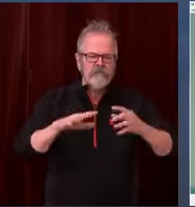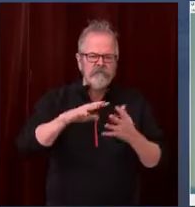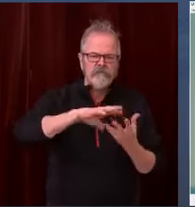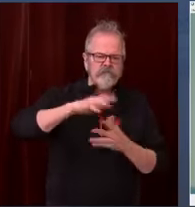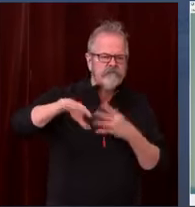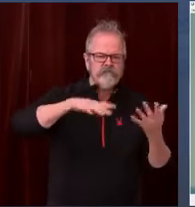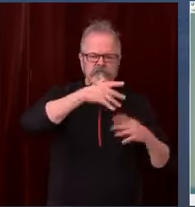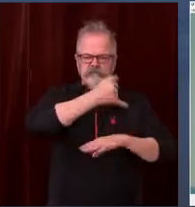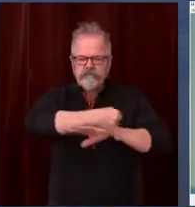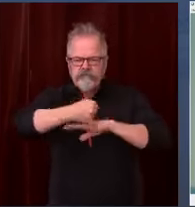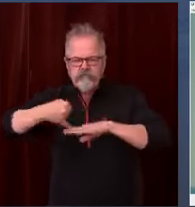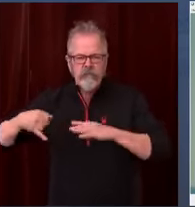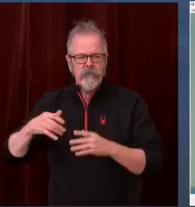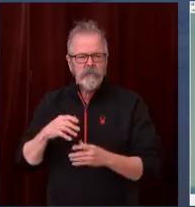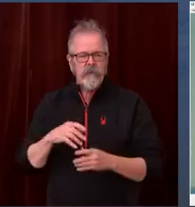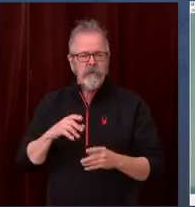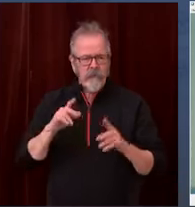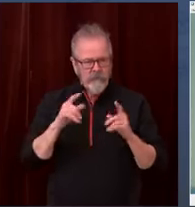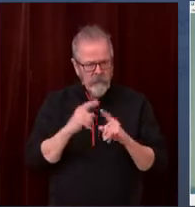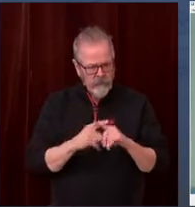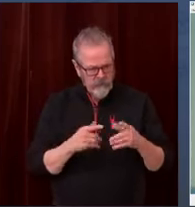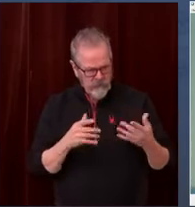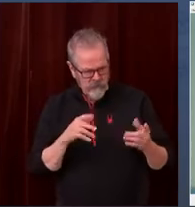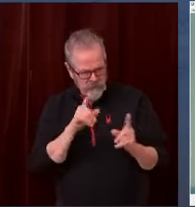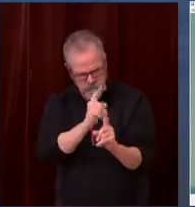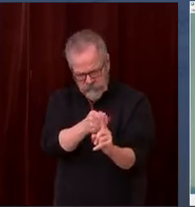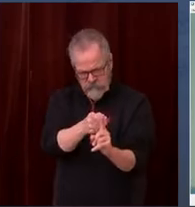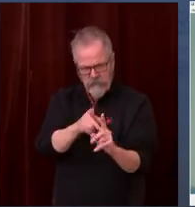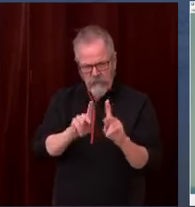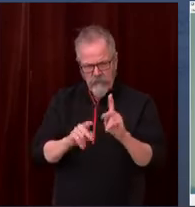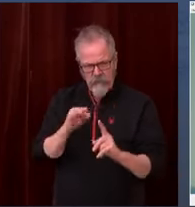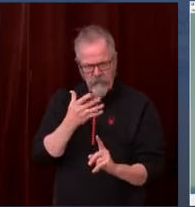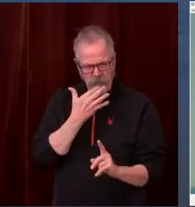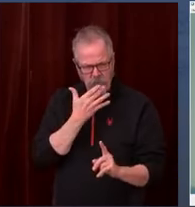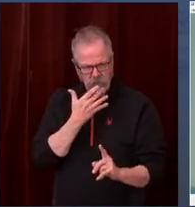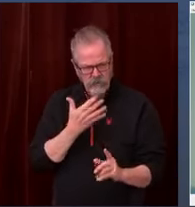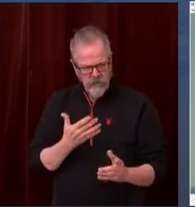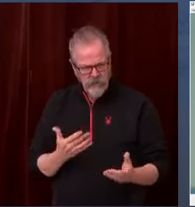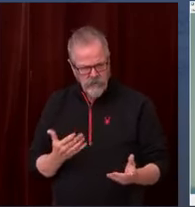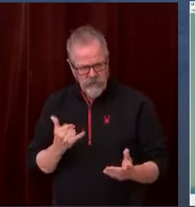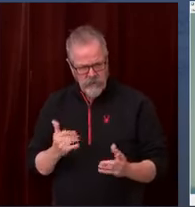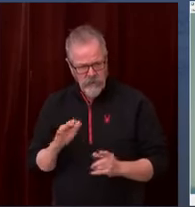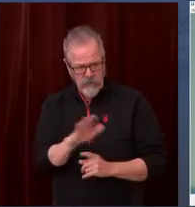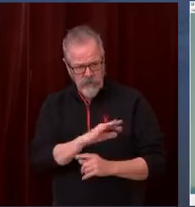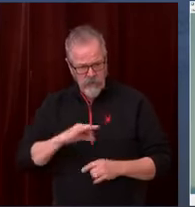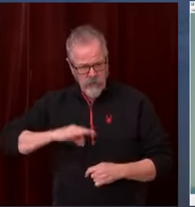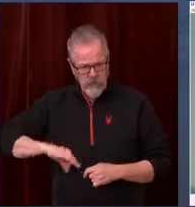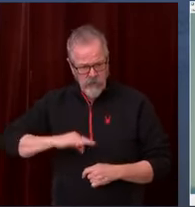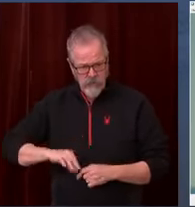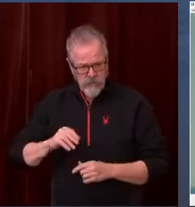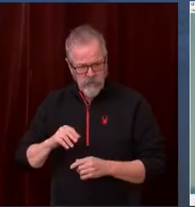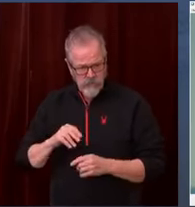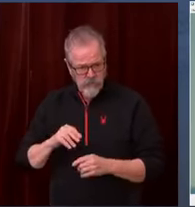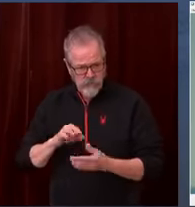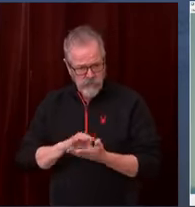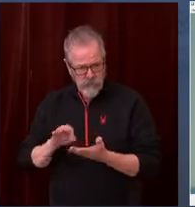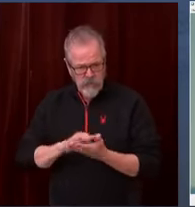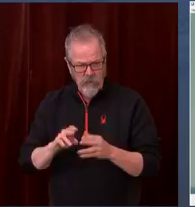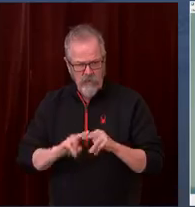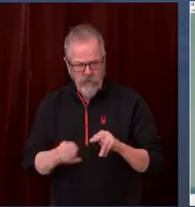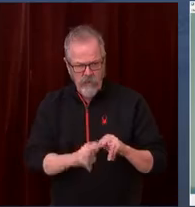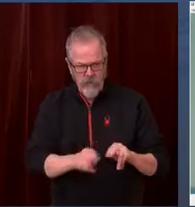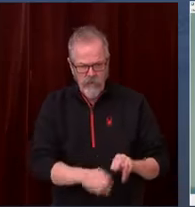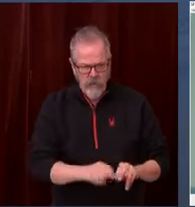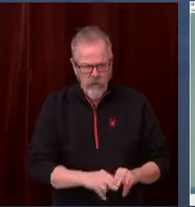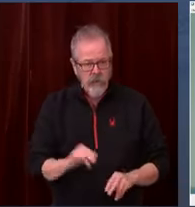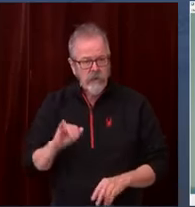is a requirement of the insurance of society by virtue of needing a car insurance in order